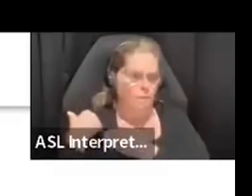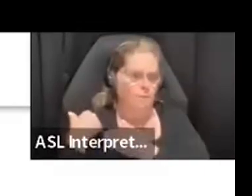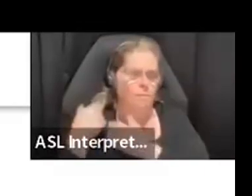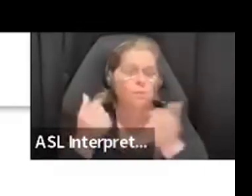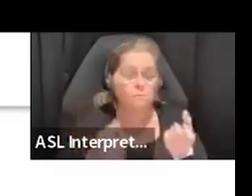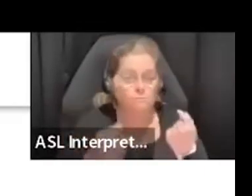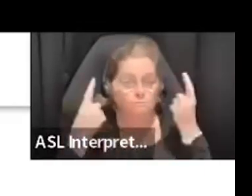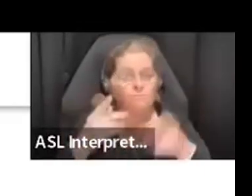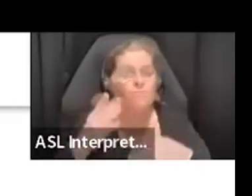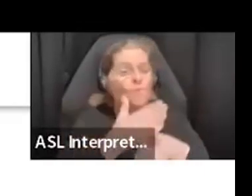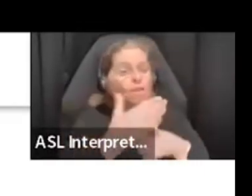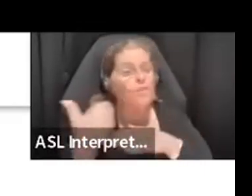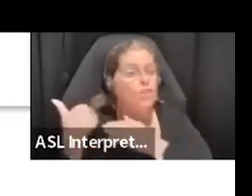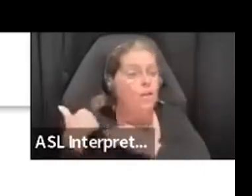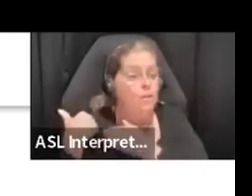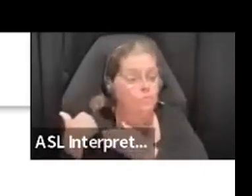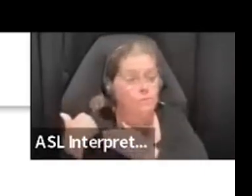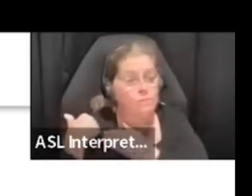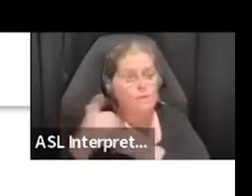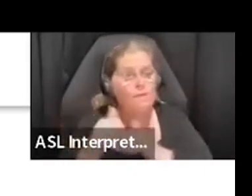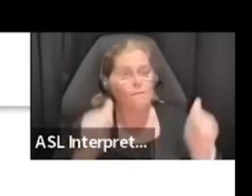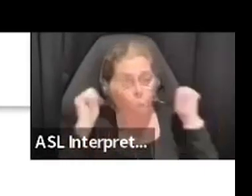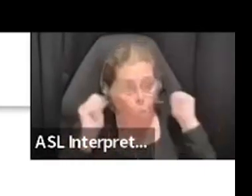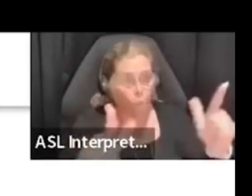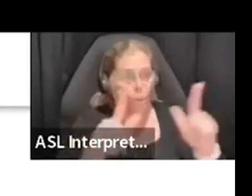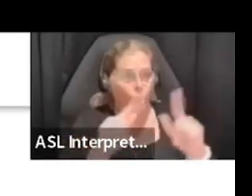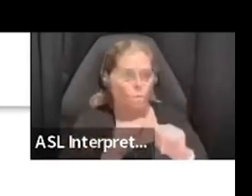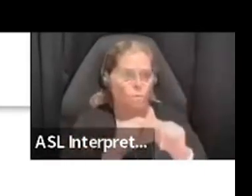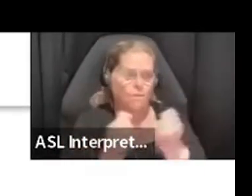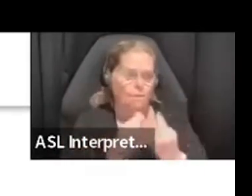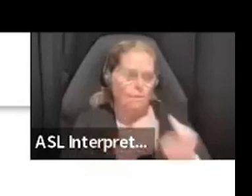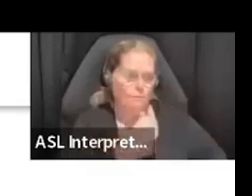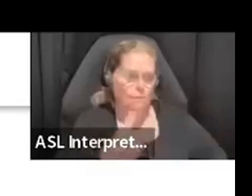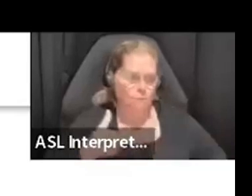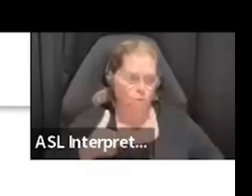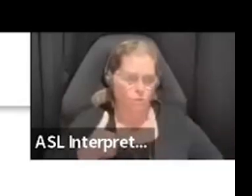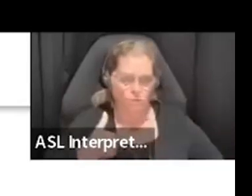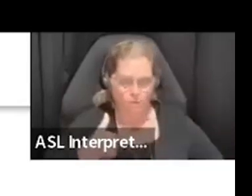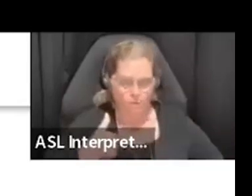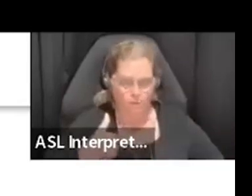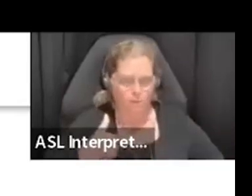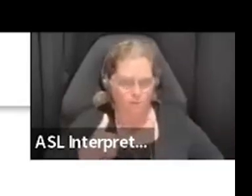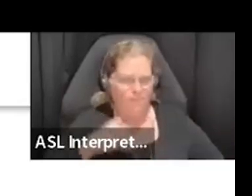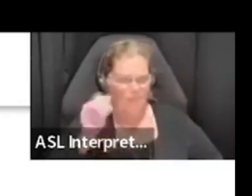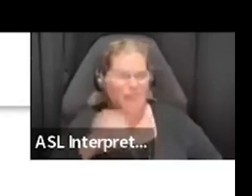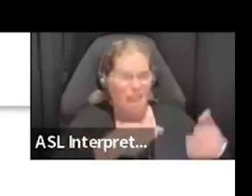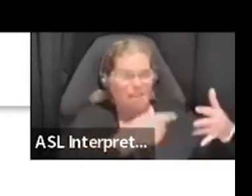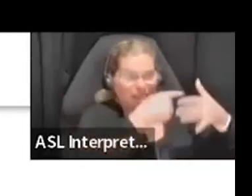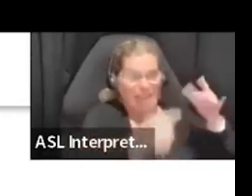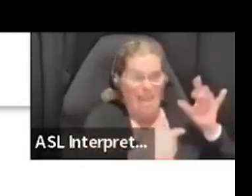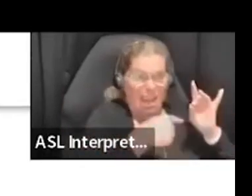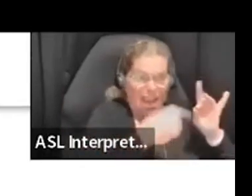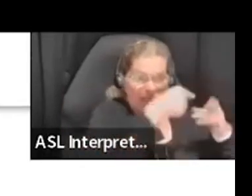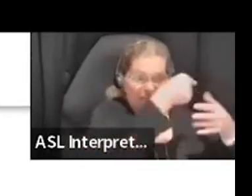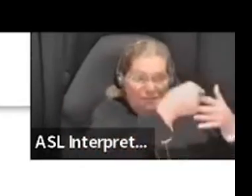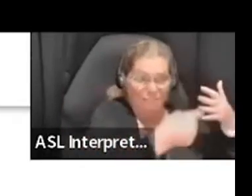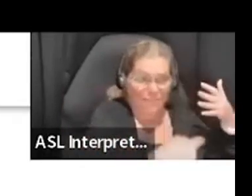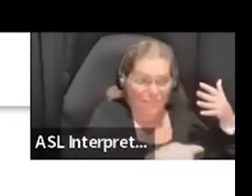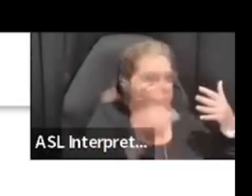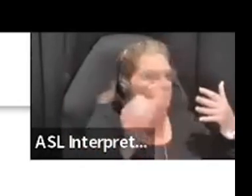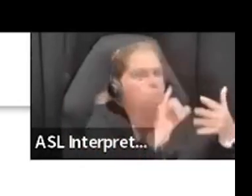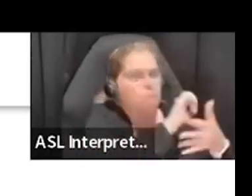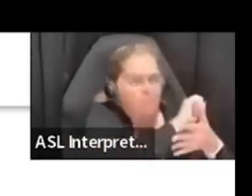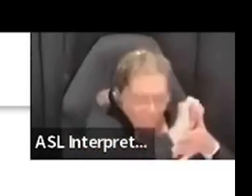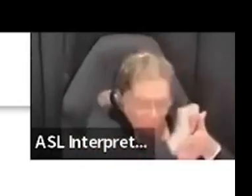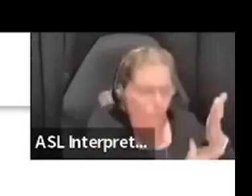shared responsibility of all of the team members for whom I started with. I think as it relates to